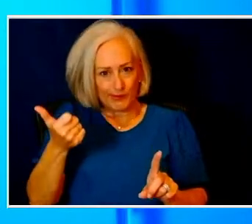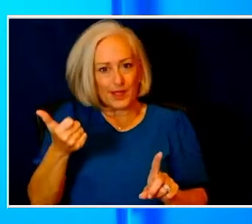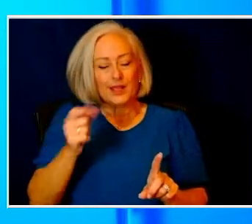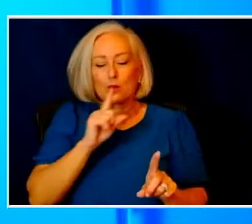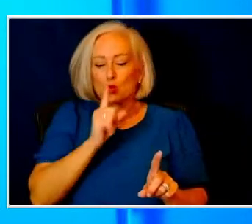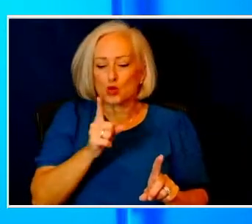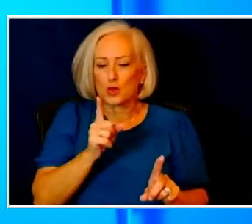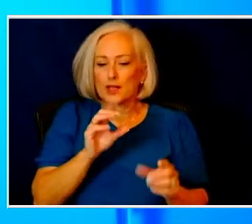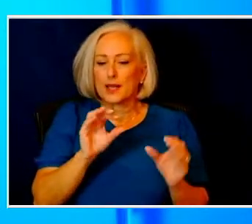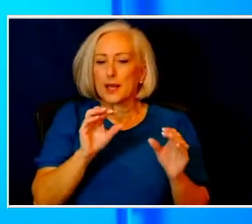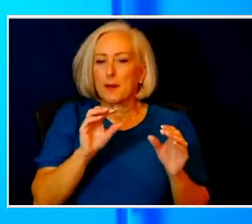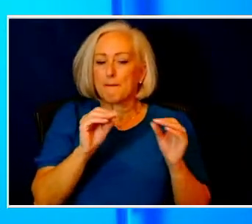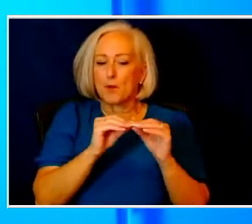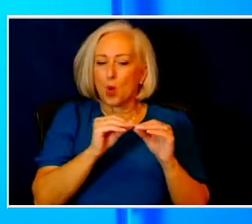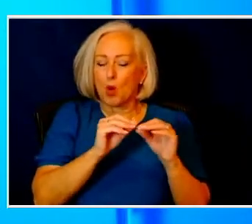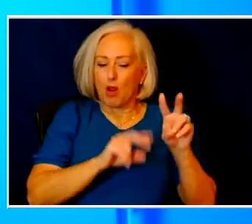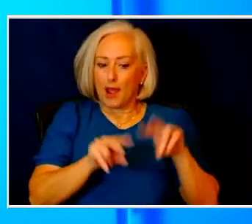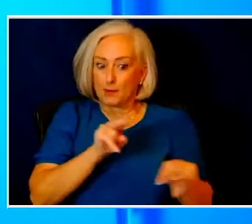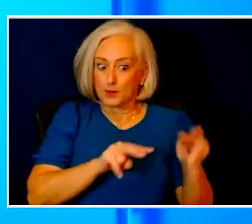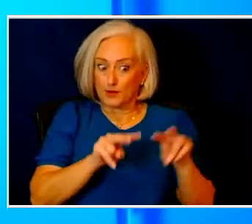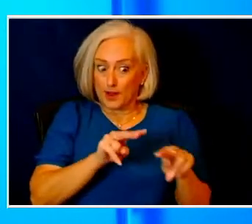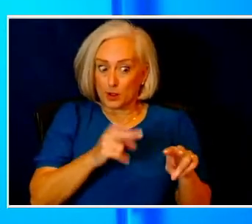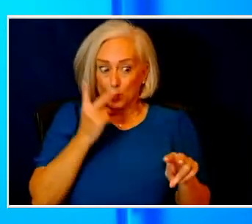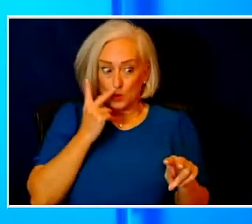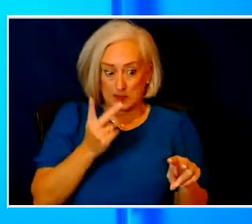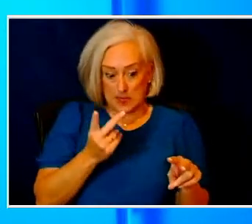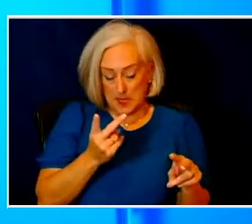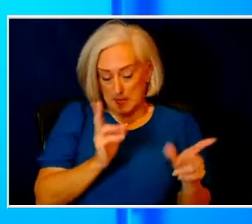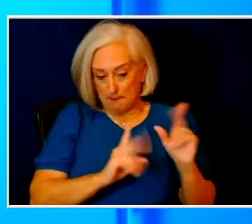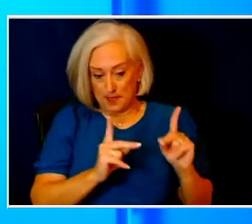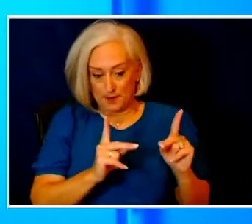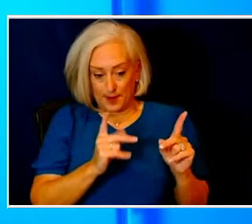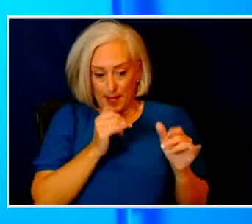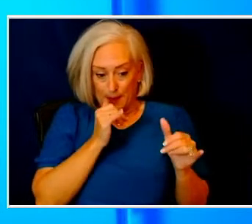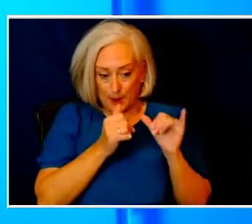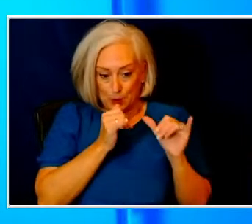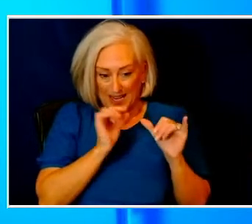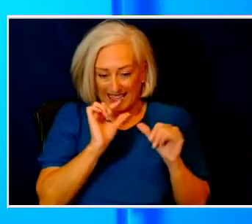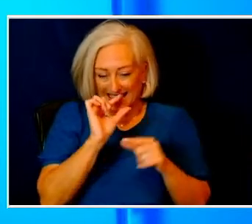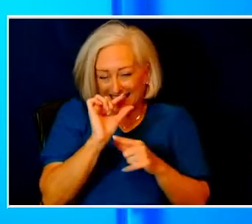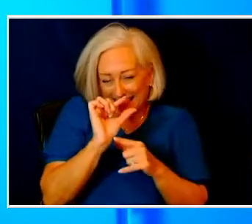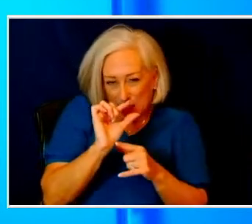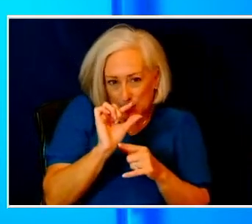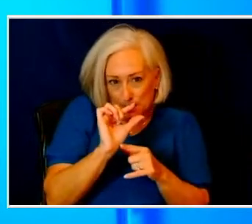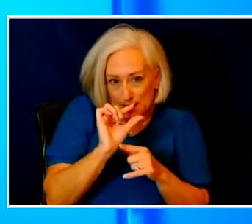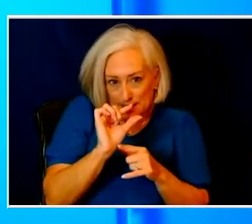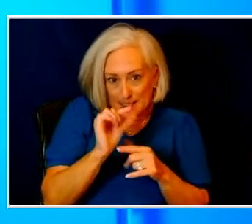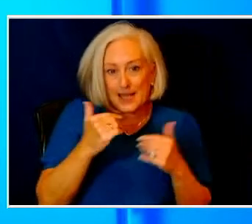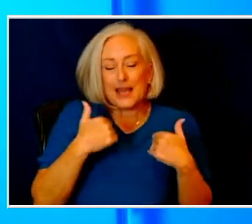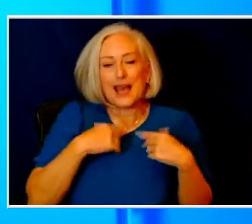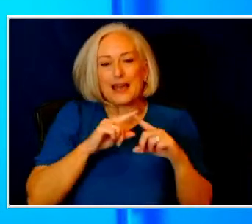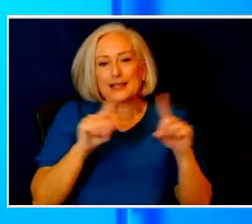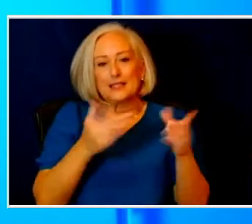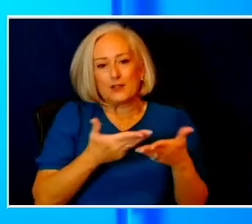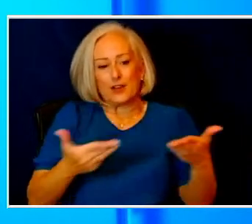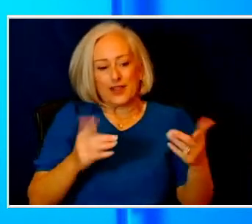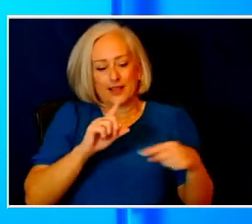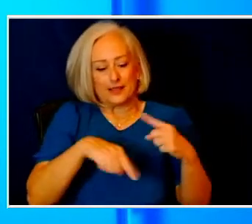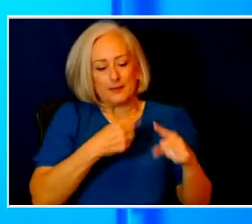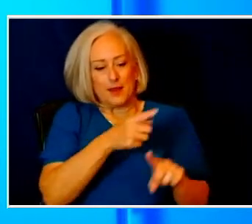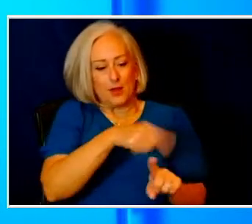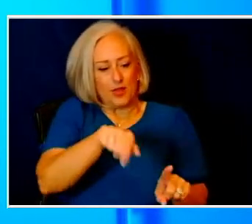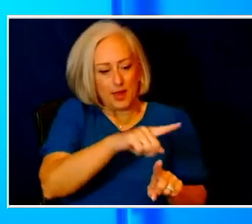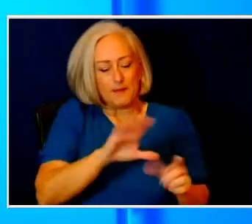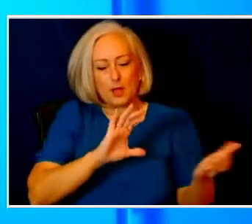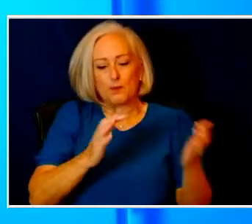that people who drank a very limited amount may have had other things different about them than people who either didn't